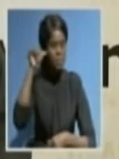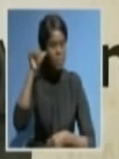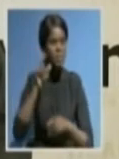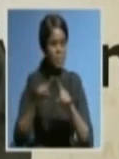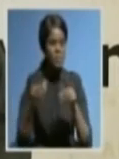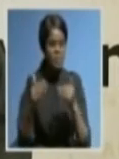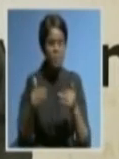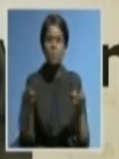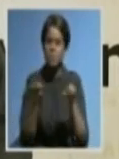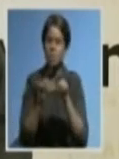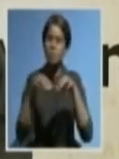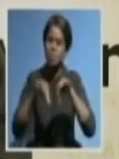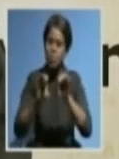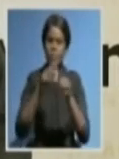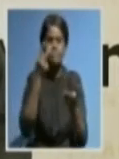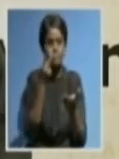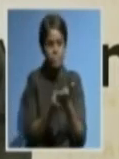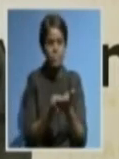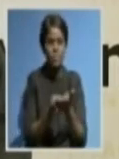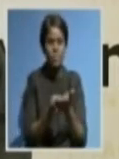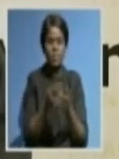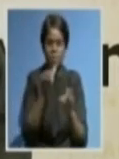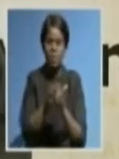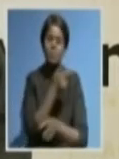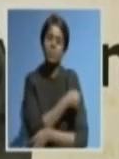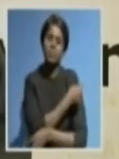is still admitted to our isolation facility.